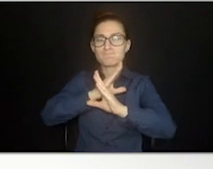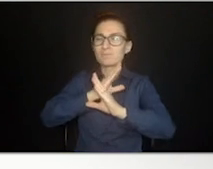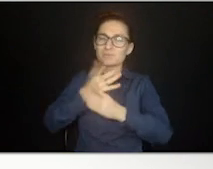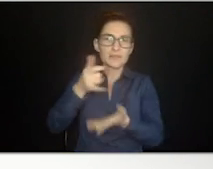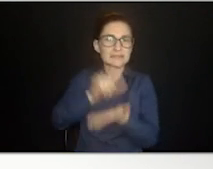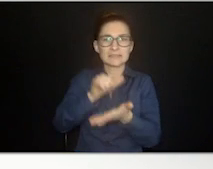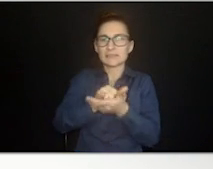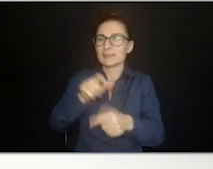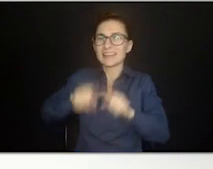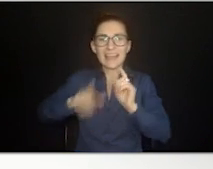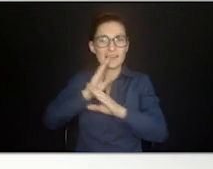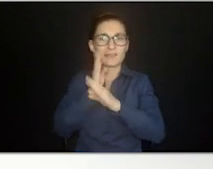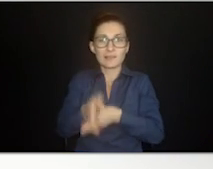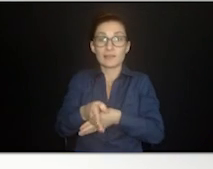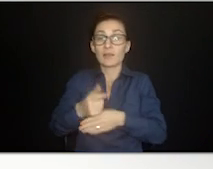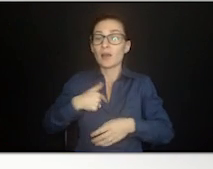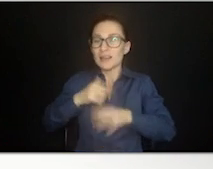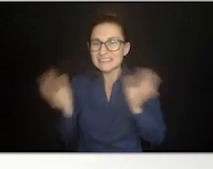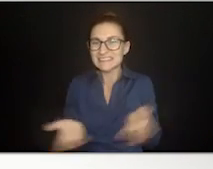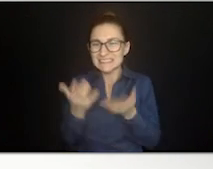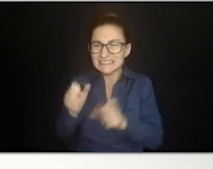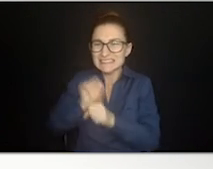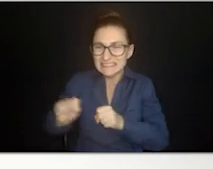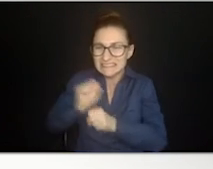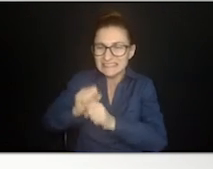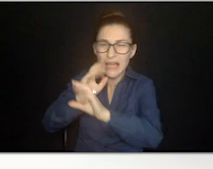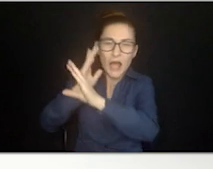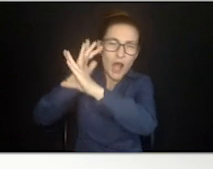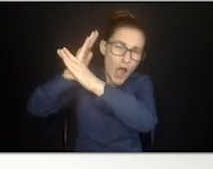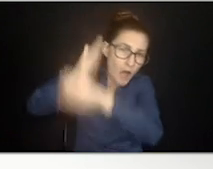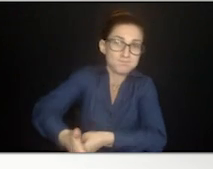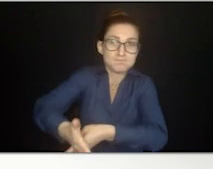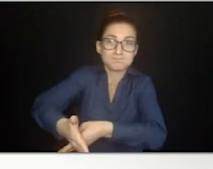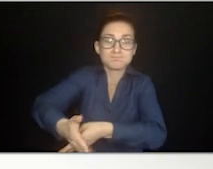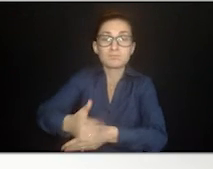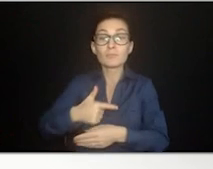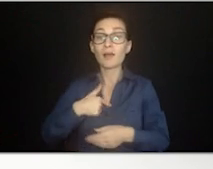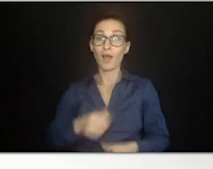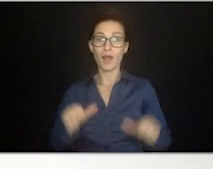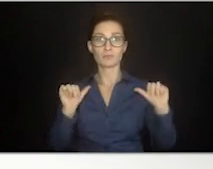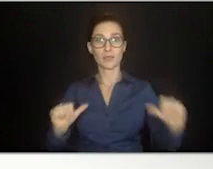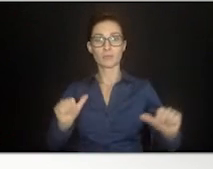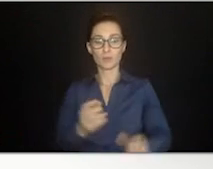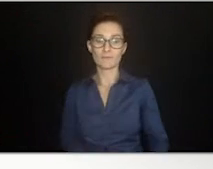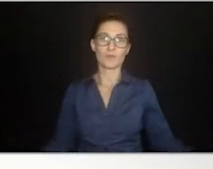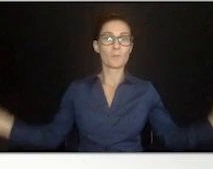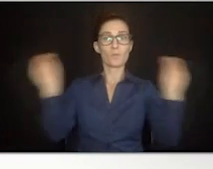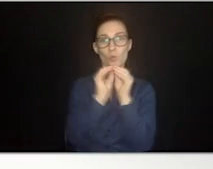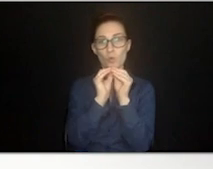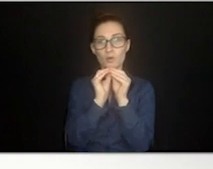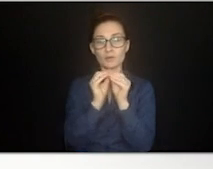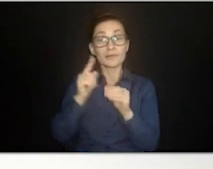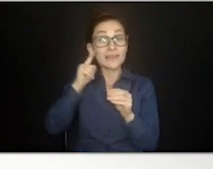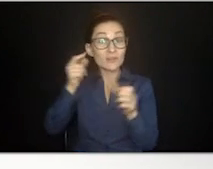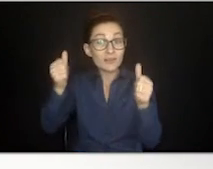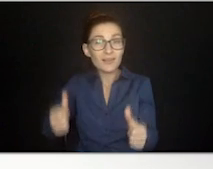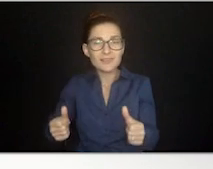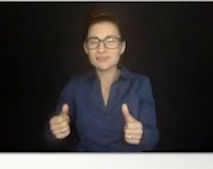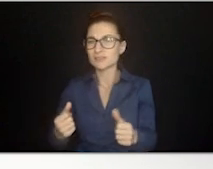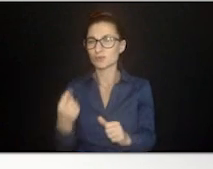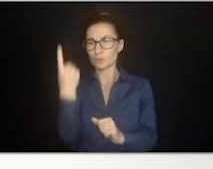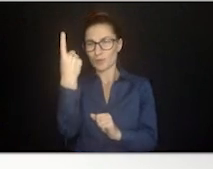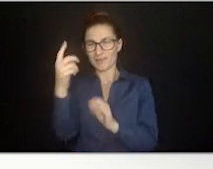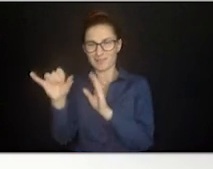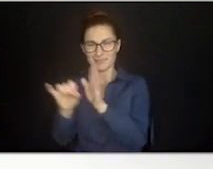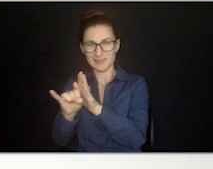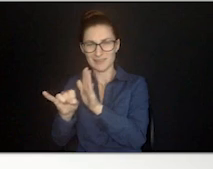be broken, and times I proved to myself that I am capable of more. Having hearing loss is only one small piece of someone's